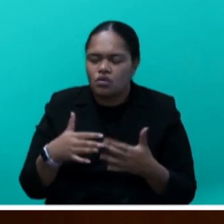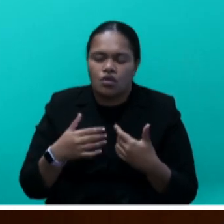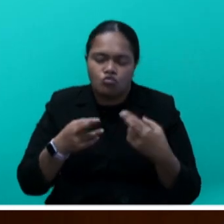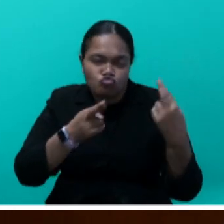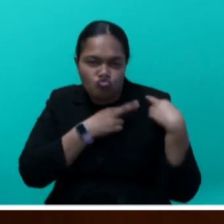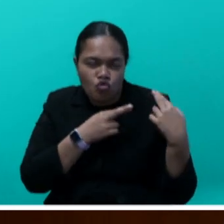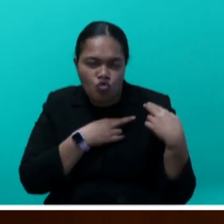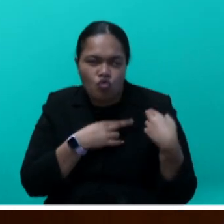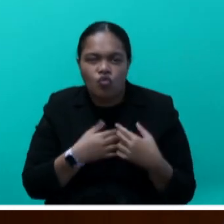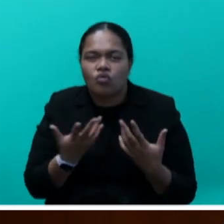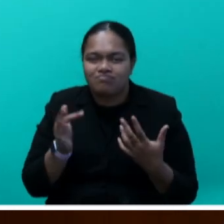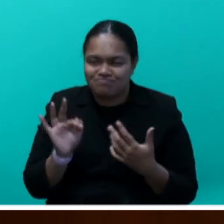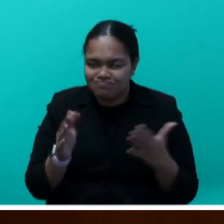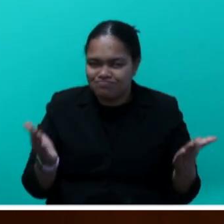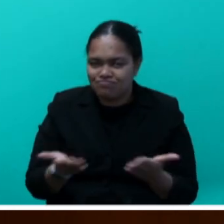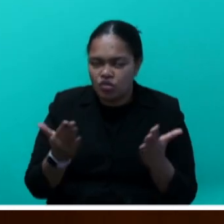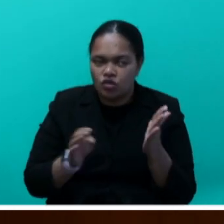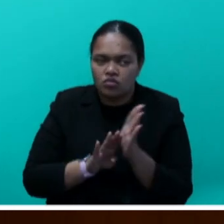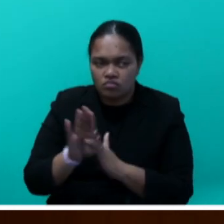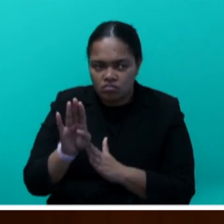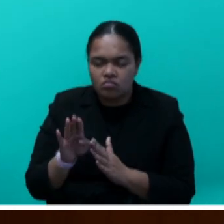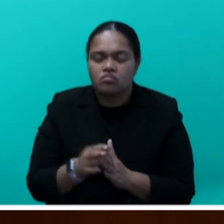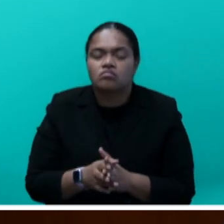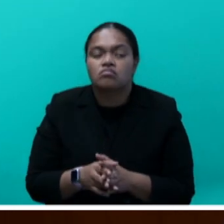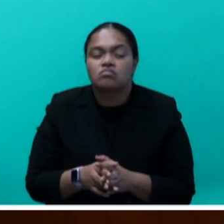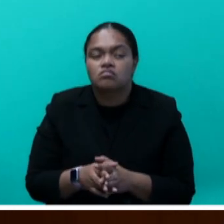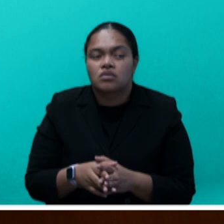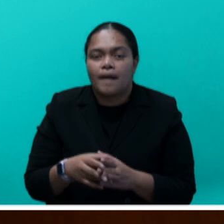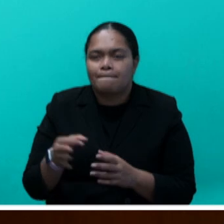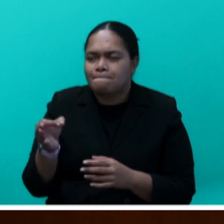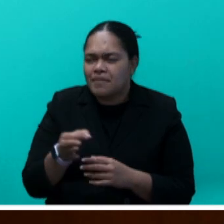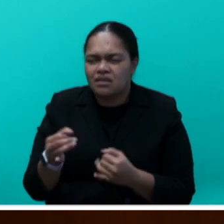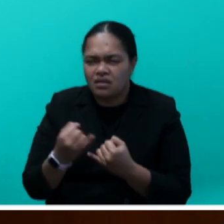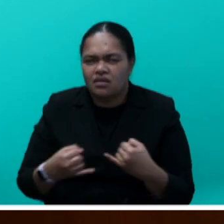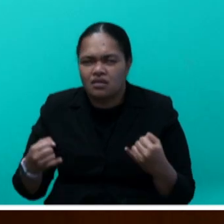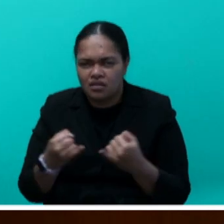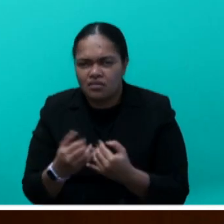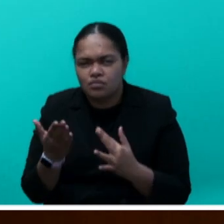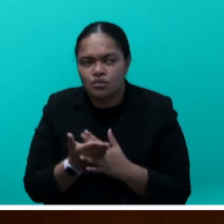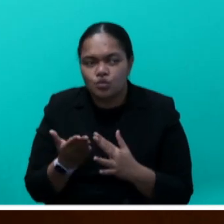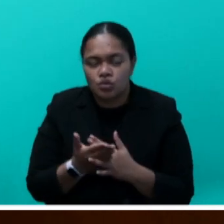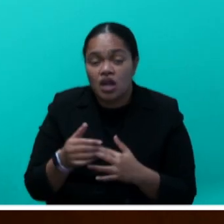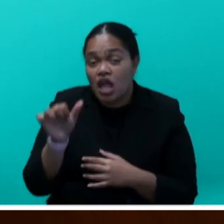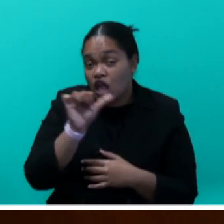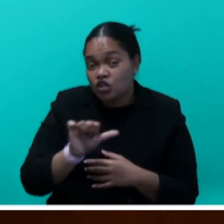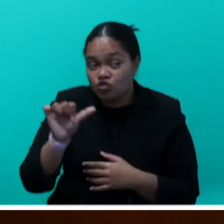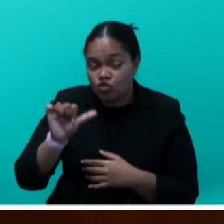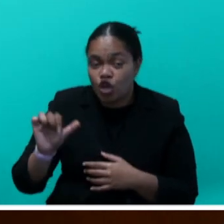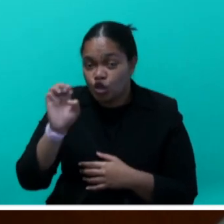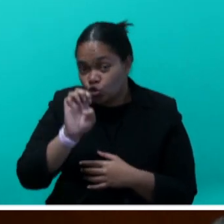in fostering economic integration across the maritime Silk Road trade between Asia,